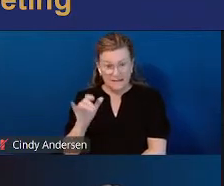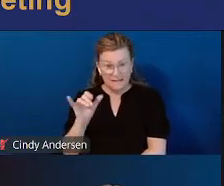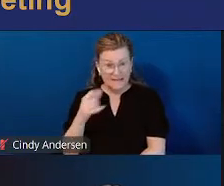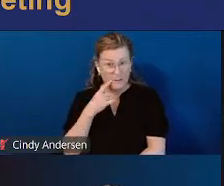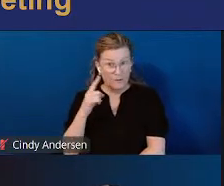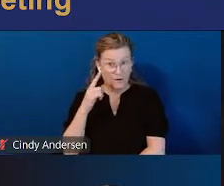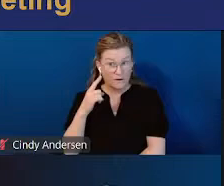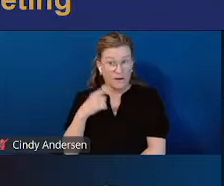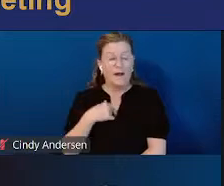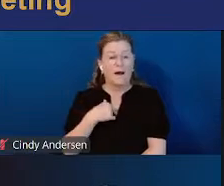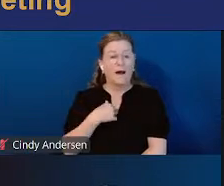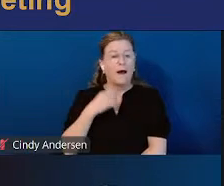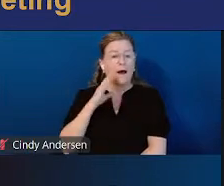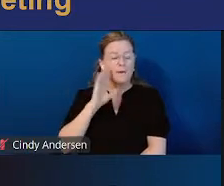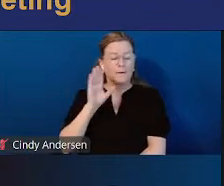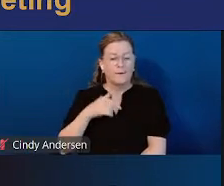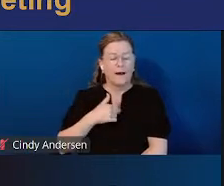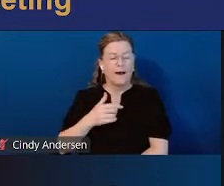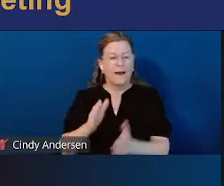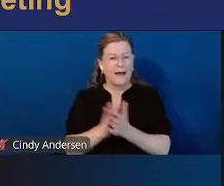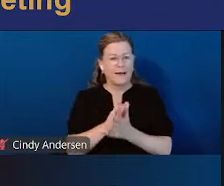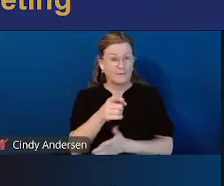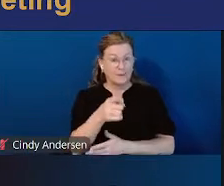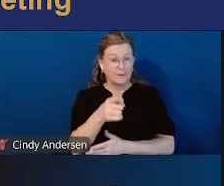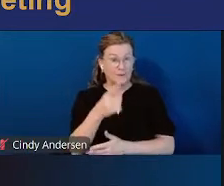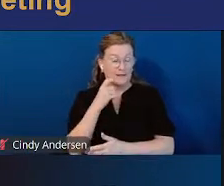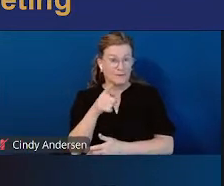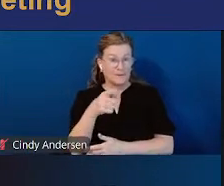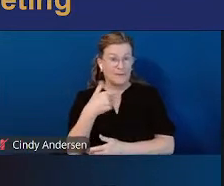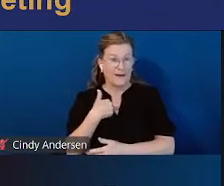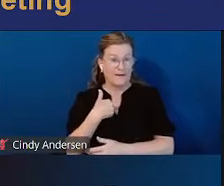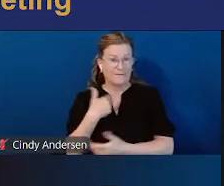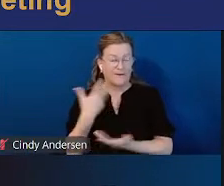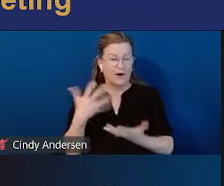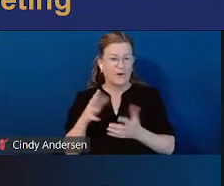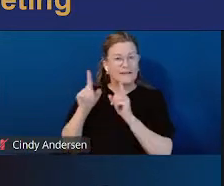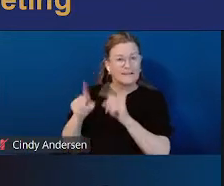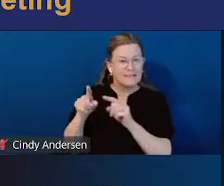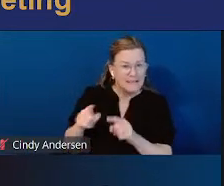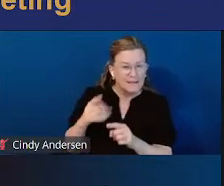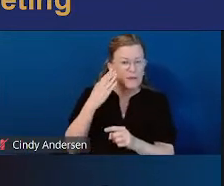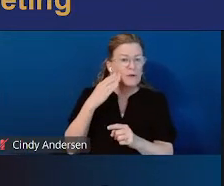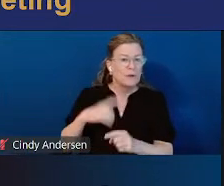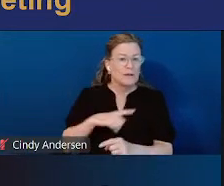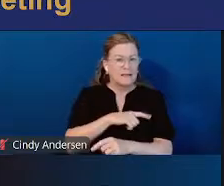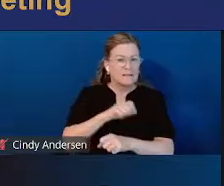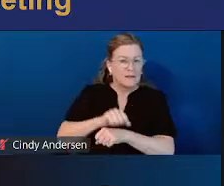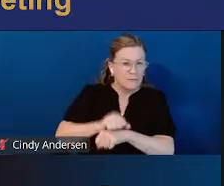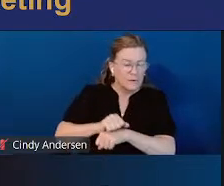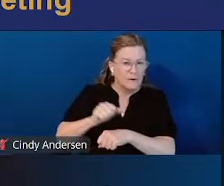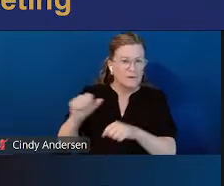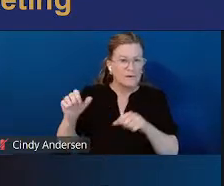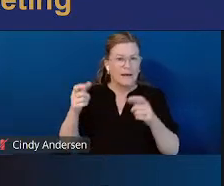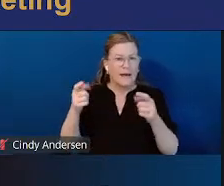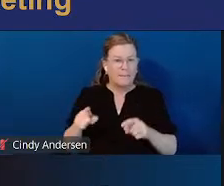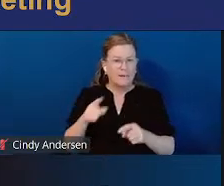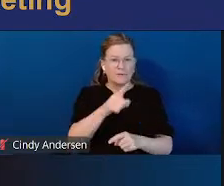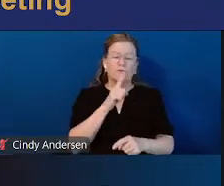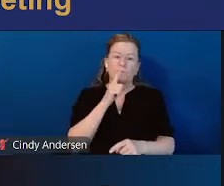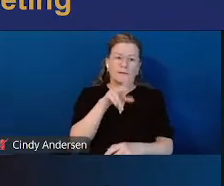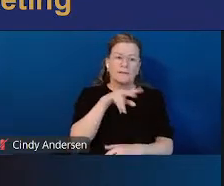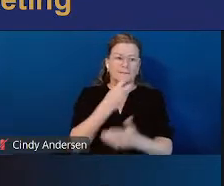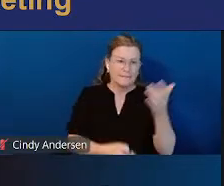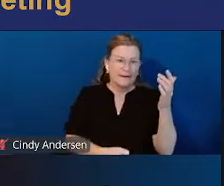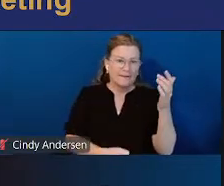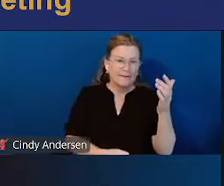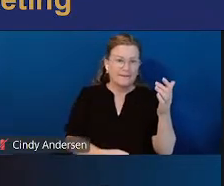for, I know I ask you just because you have attended, you knew some legislative work that was being done on this. You've really done the